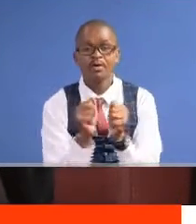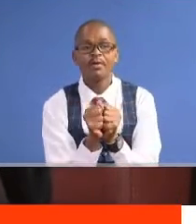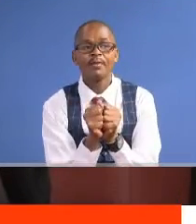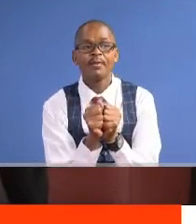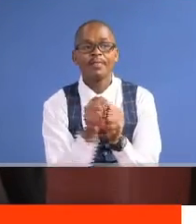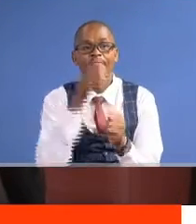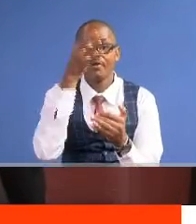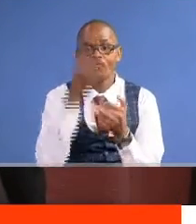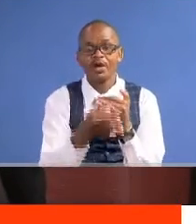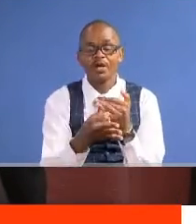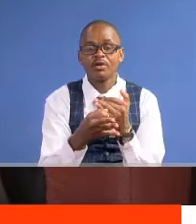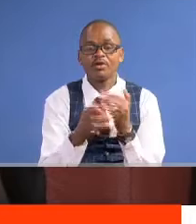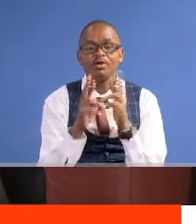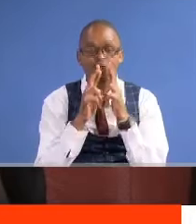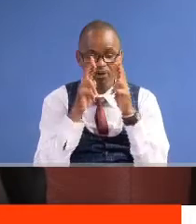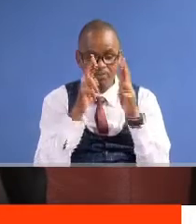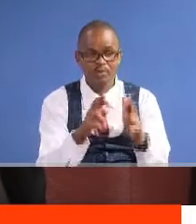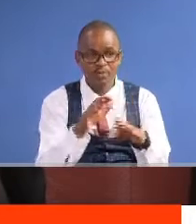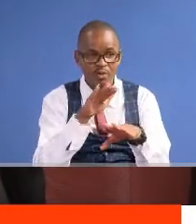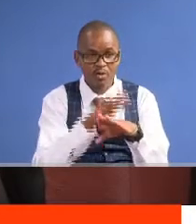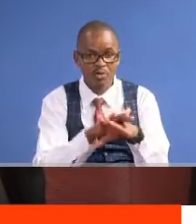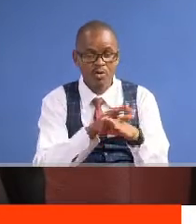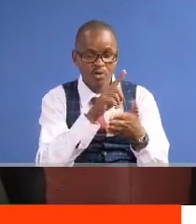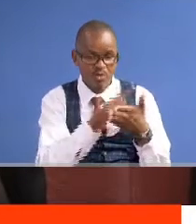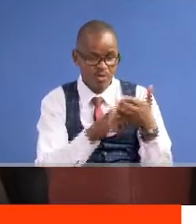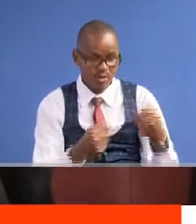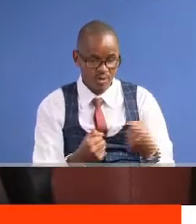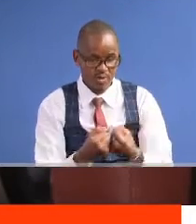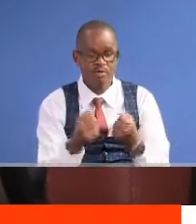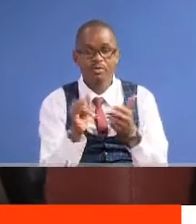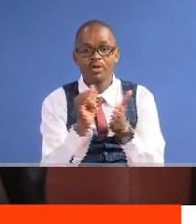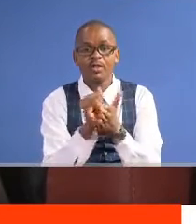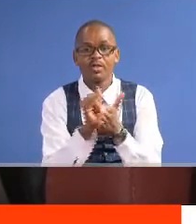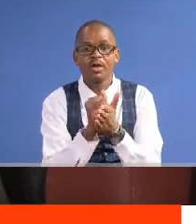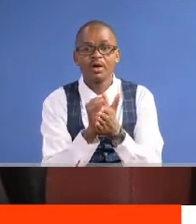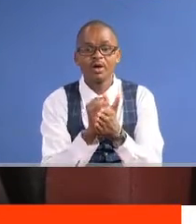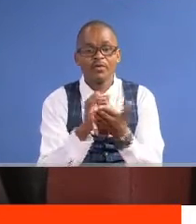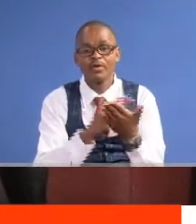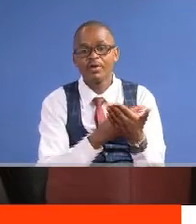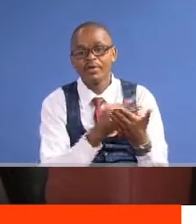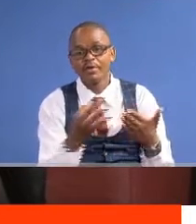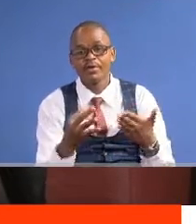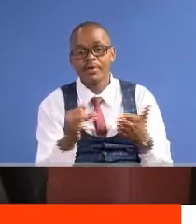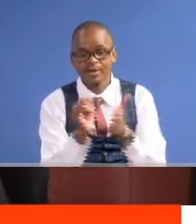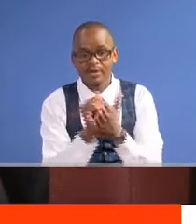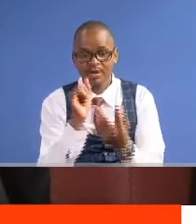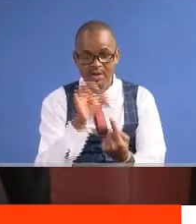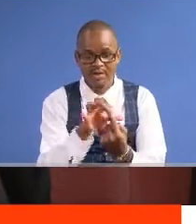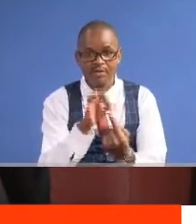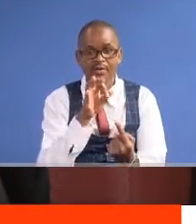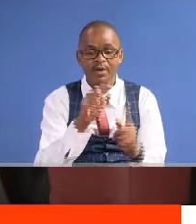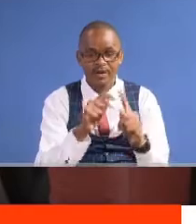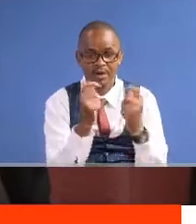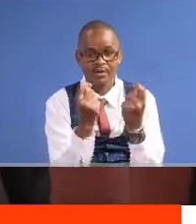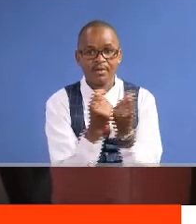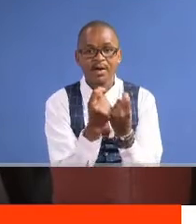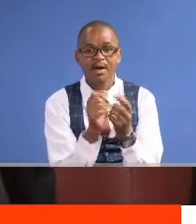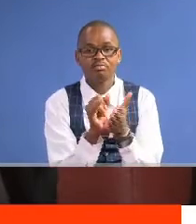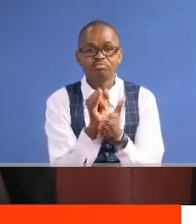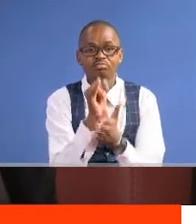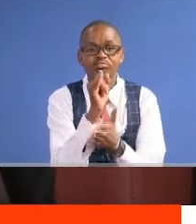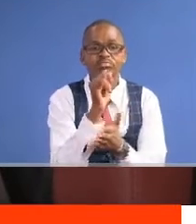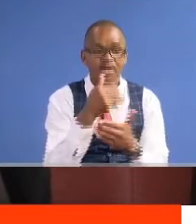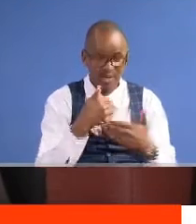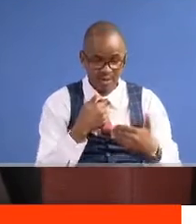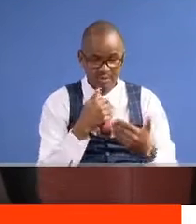a final report on what may have happened with that tire falling off. So that particular kind of aeroplane